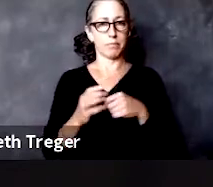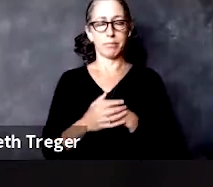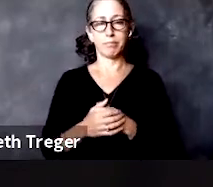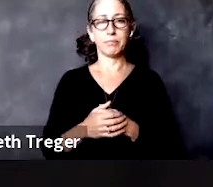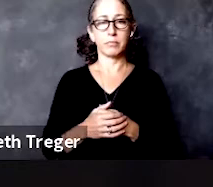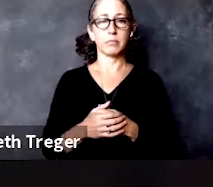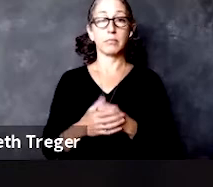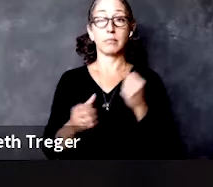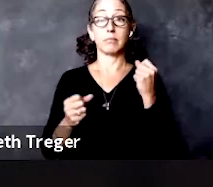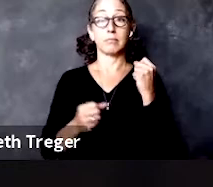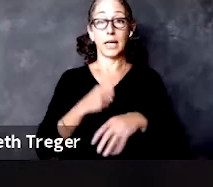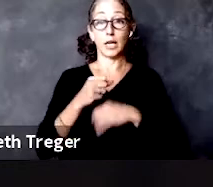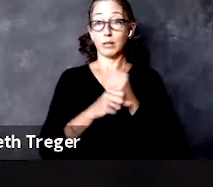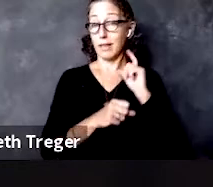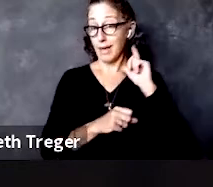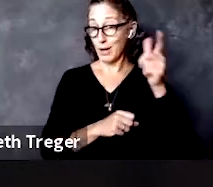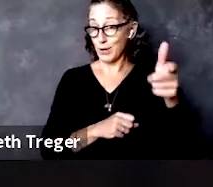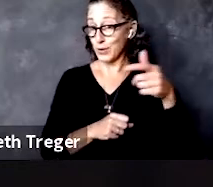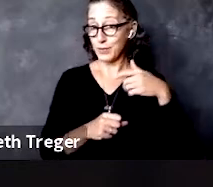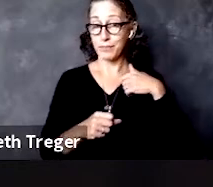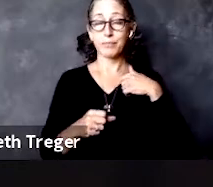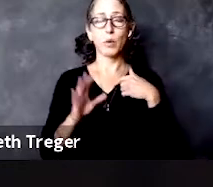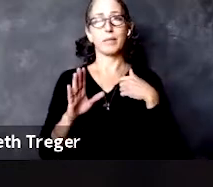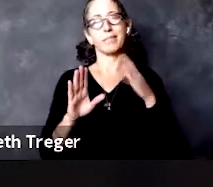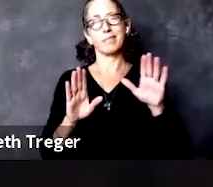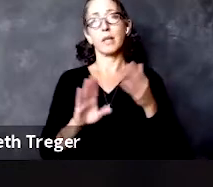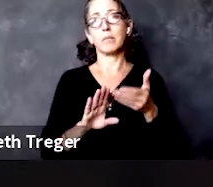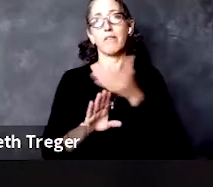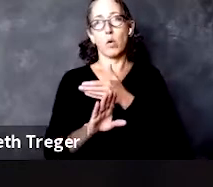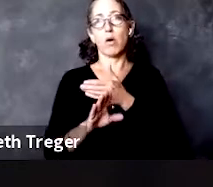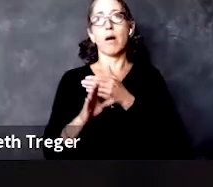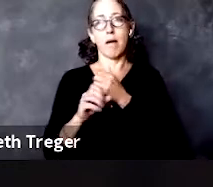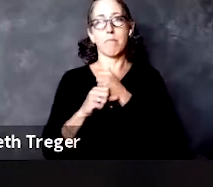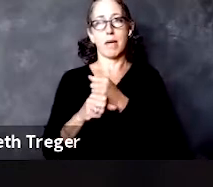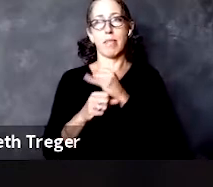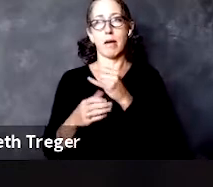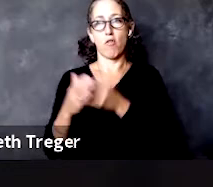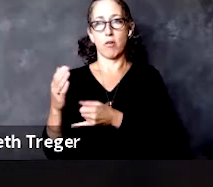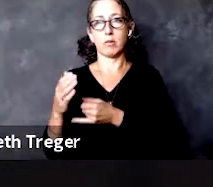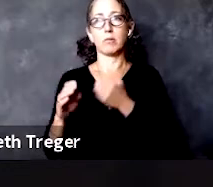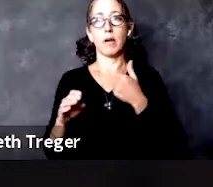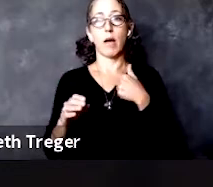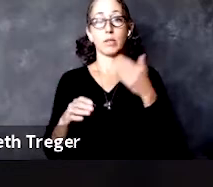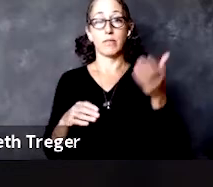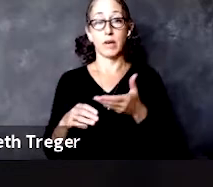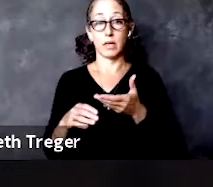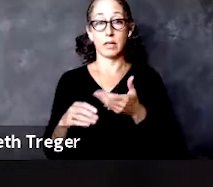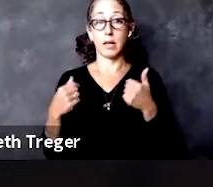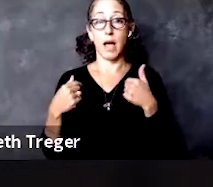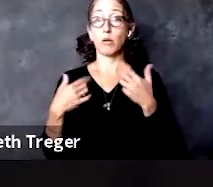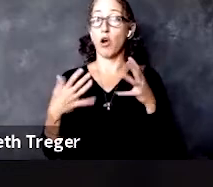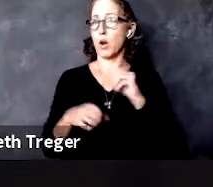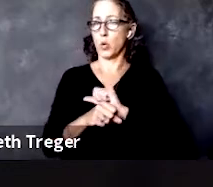Years later, after I'd made the piece, no, before I'd made the piece, I was invited to, and I was a fully working